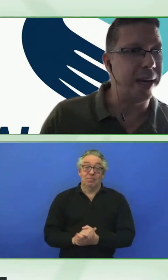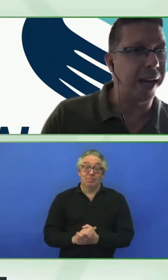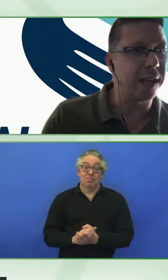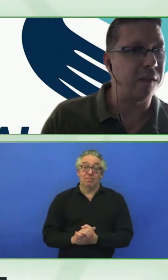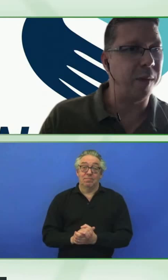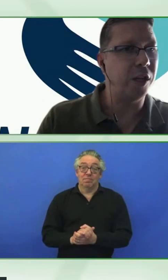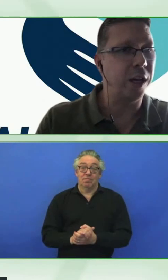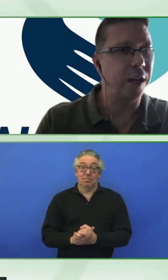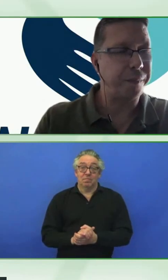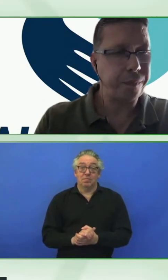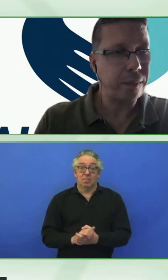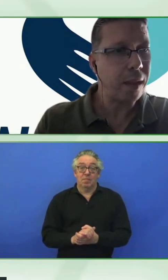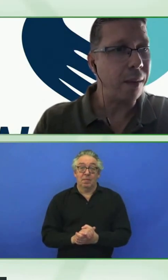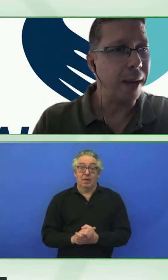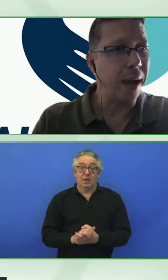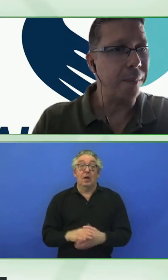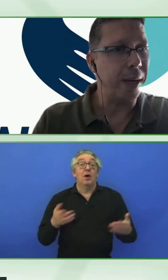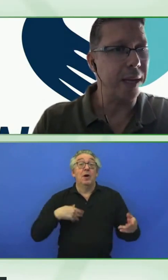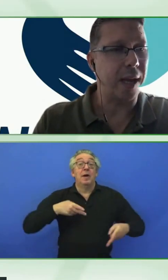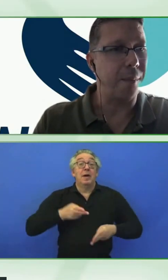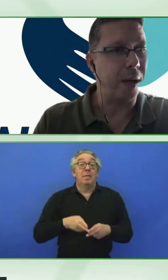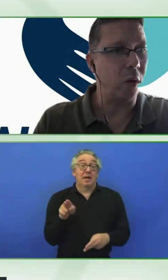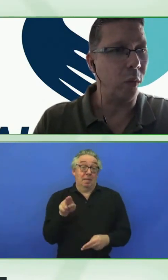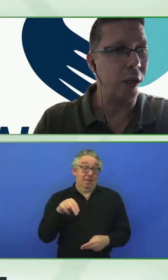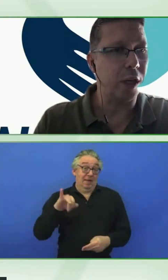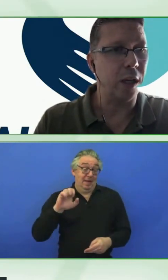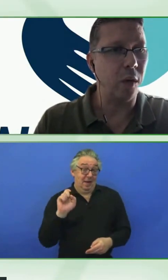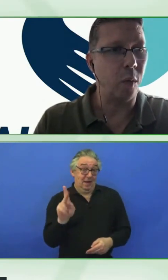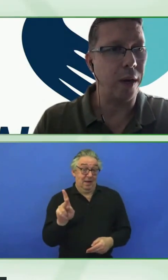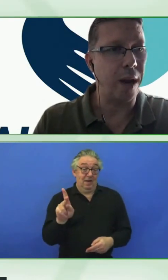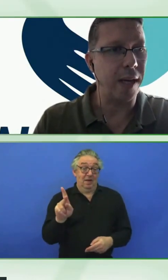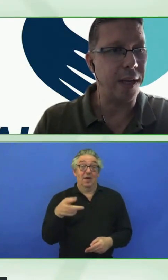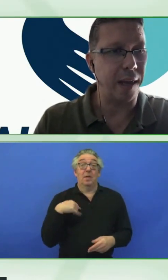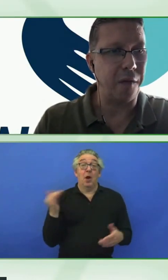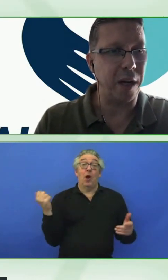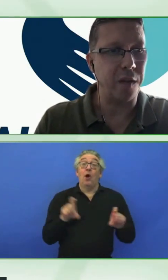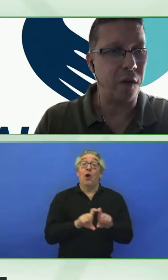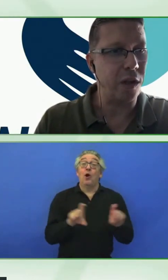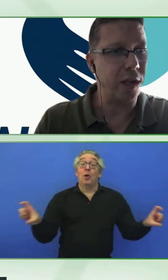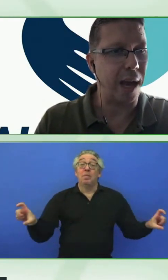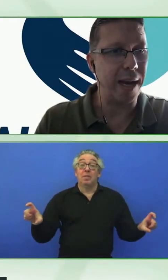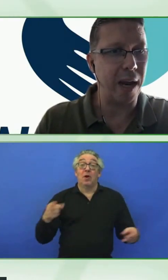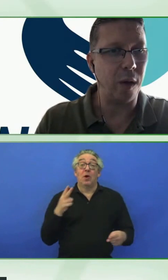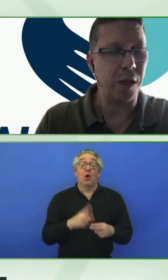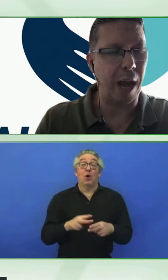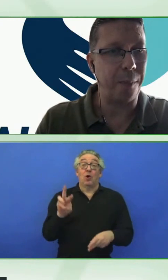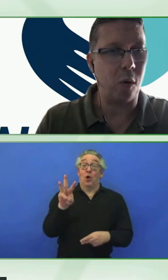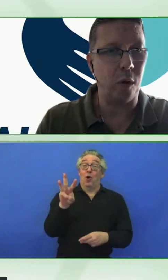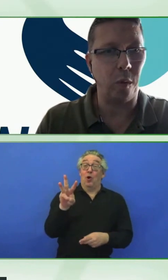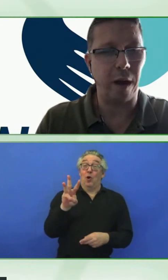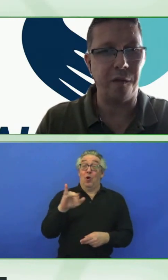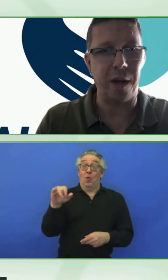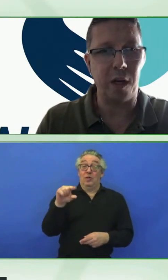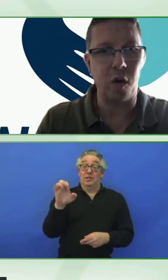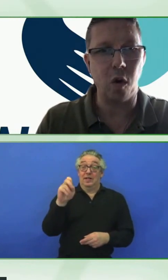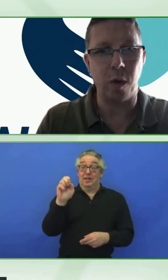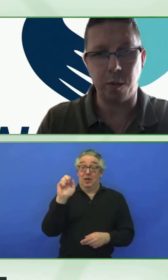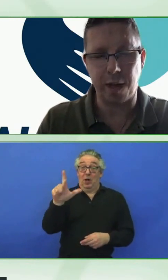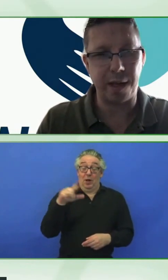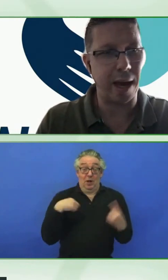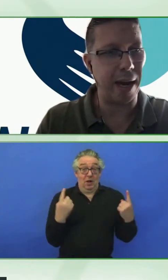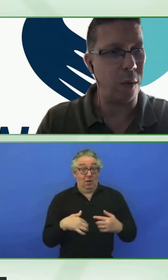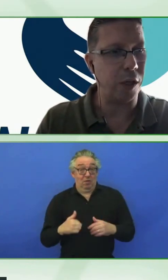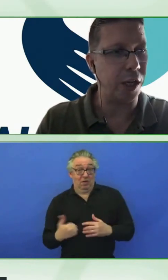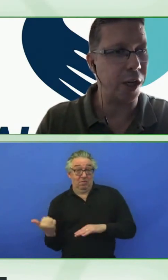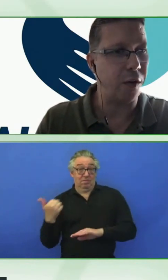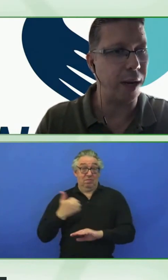So my name is Nick, as I've mentioned. My company is a company called Widgetal, and we created South Africa's first sign language app called FingerTalk, which